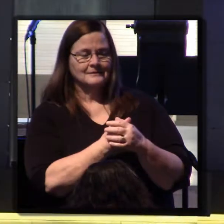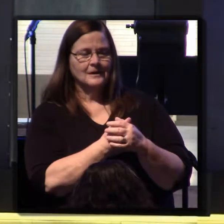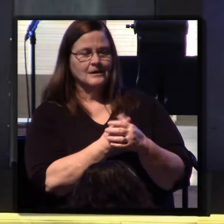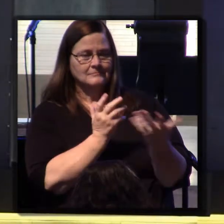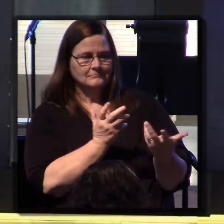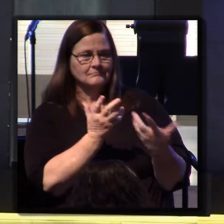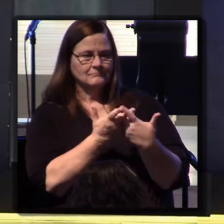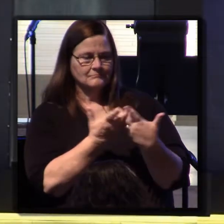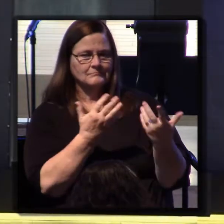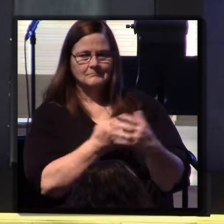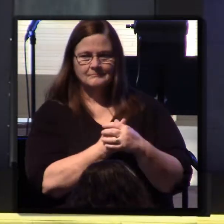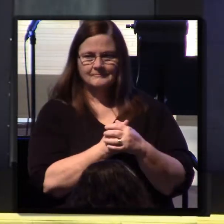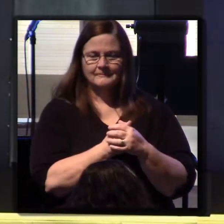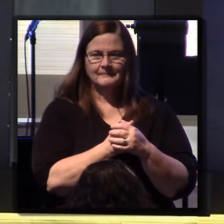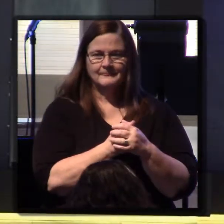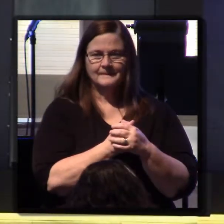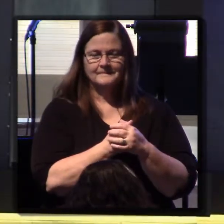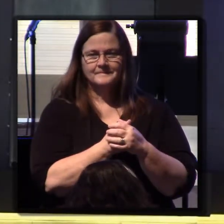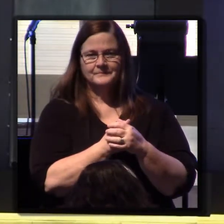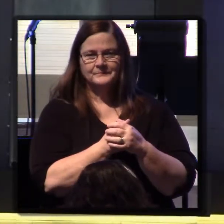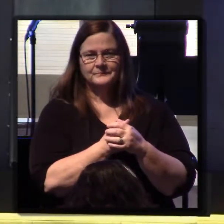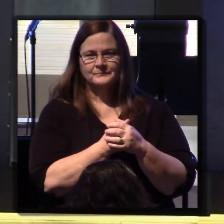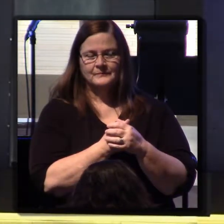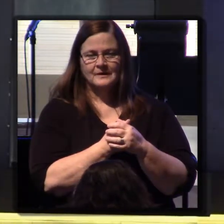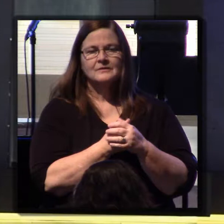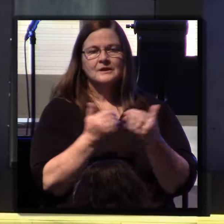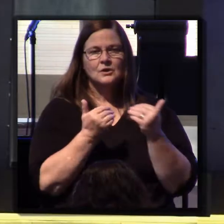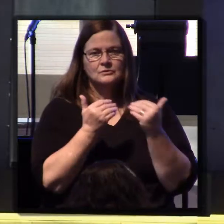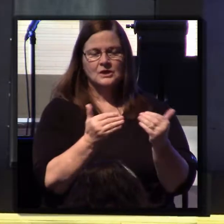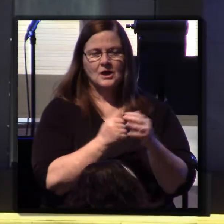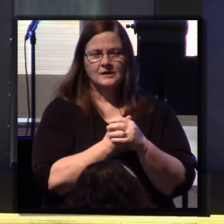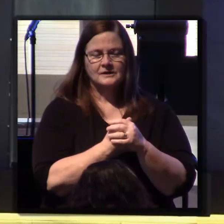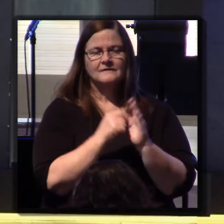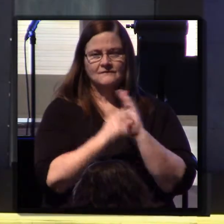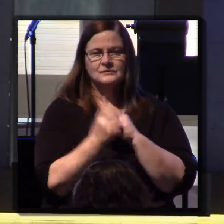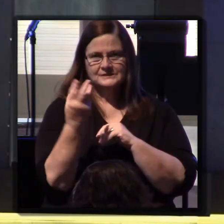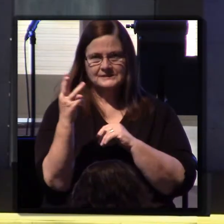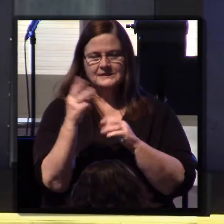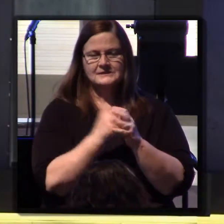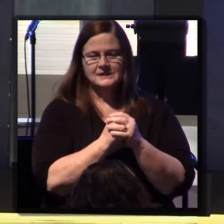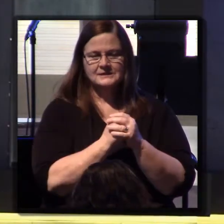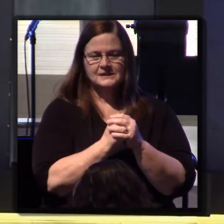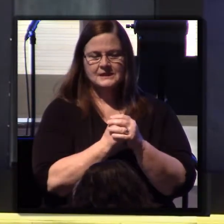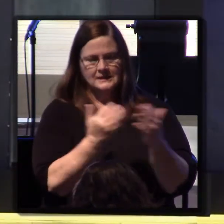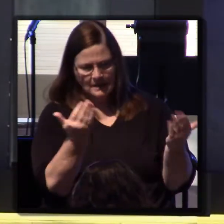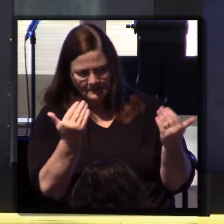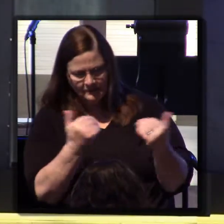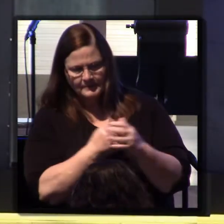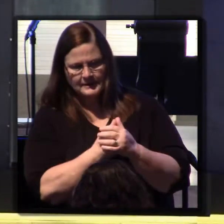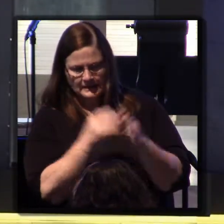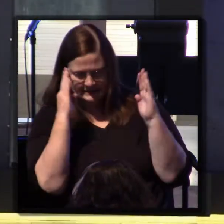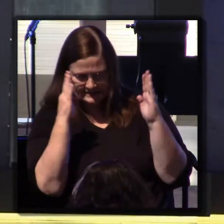but you really are not walking faithfully with me. And then he goes on in